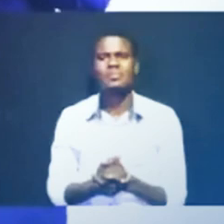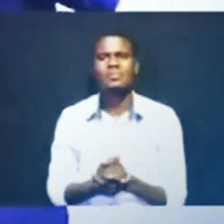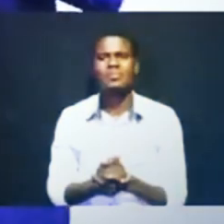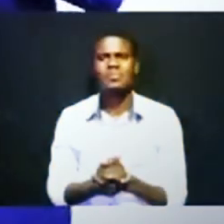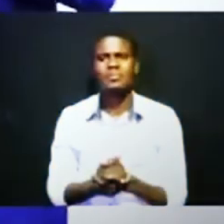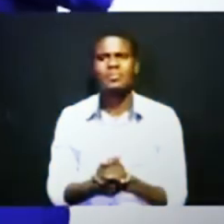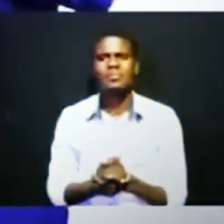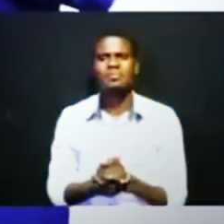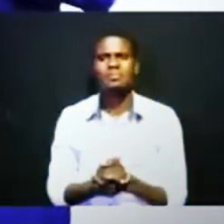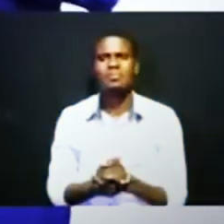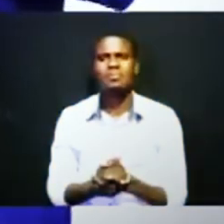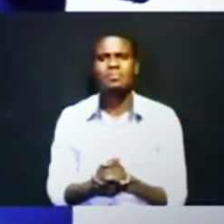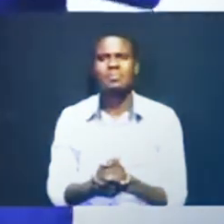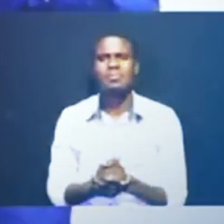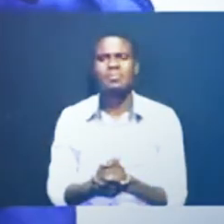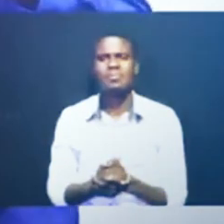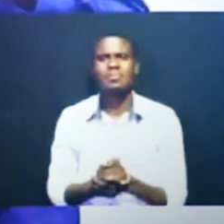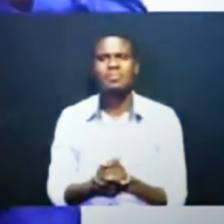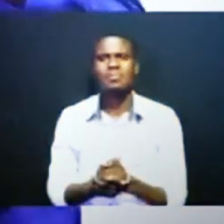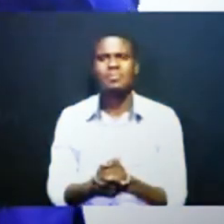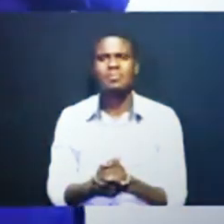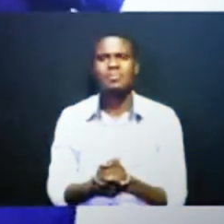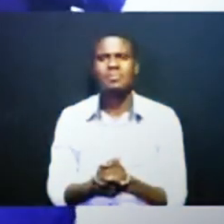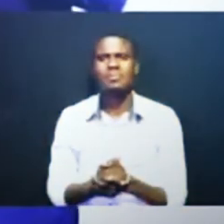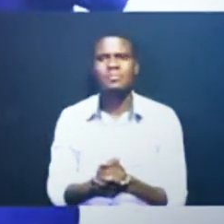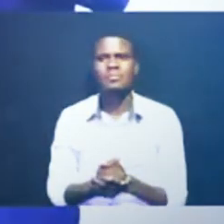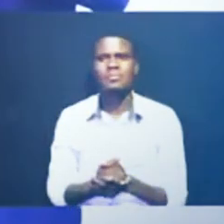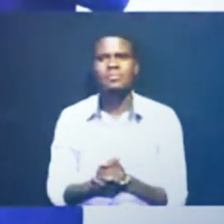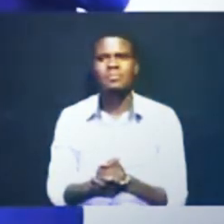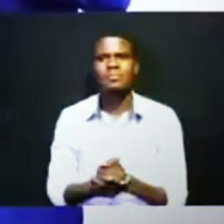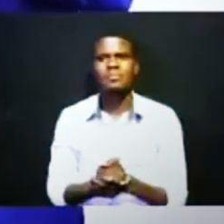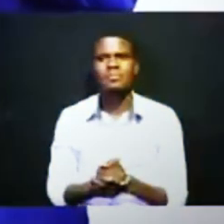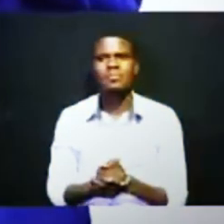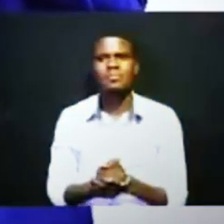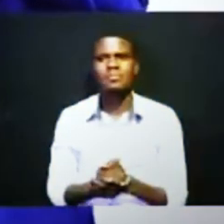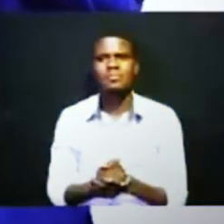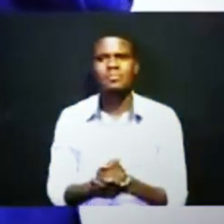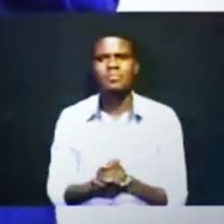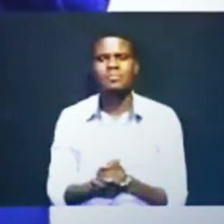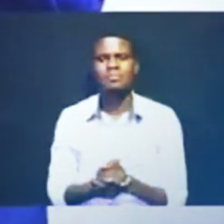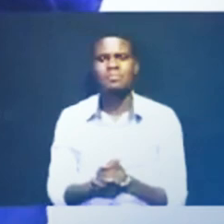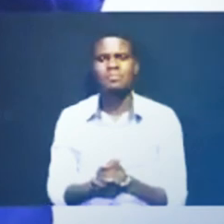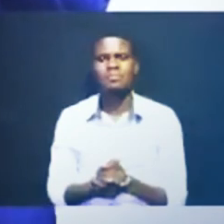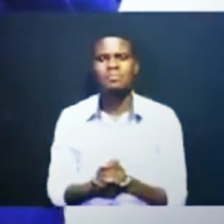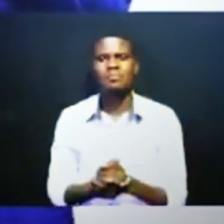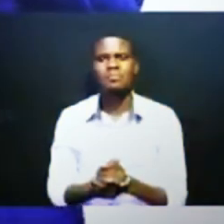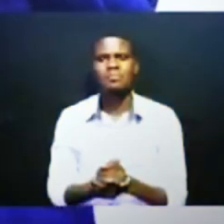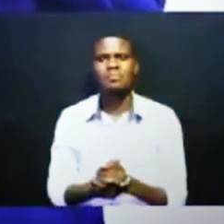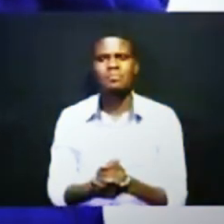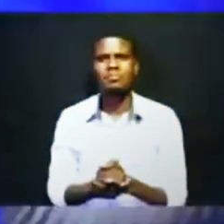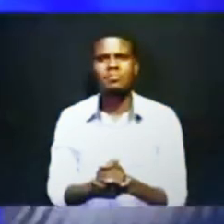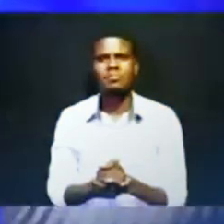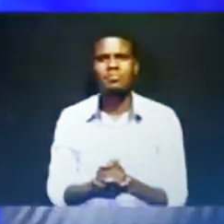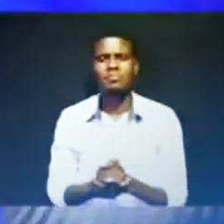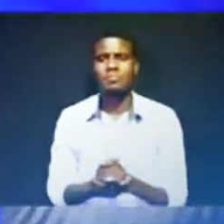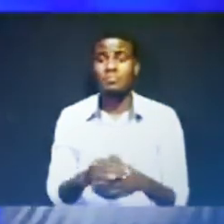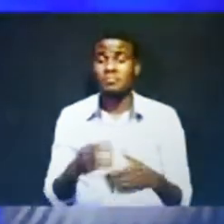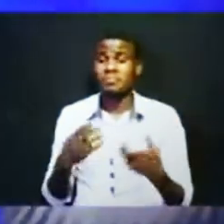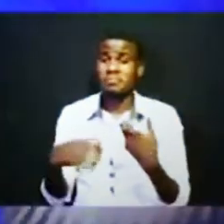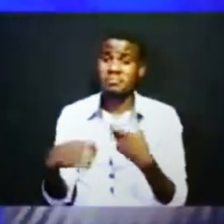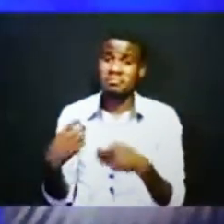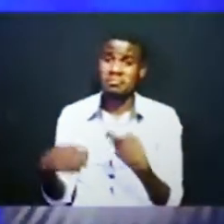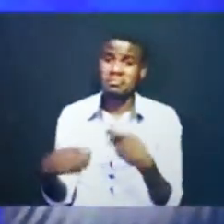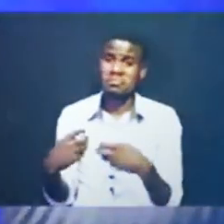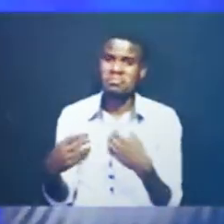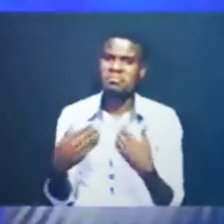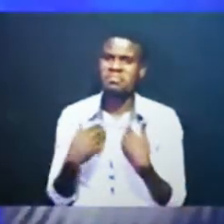jamabo fumbo enu abo na sumu no. Nasa wakasa uye Kristo niya Obi kasa wuntesa afufro no. See, the problem we have is